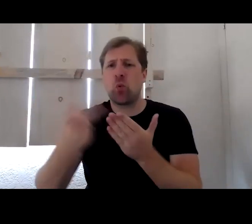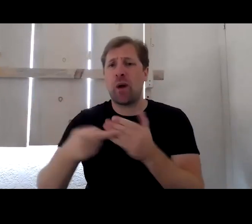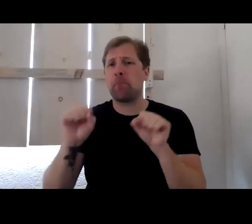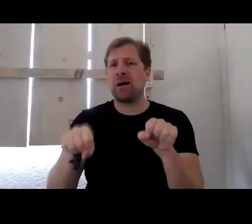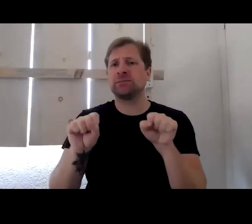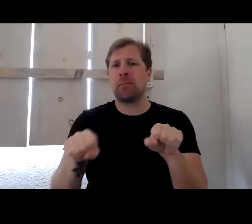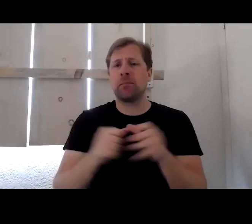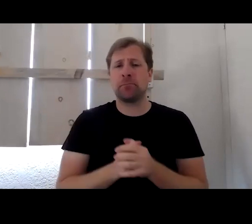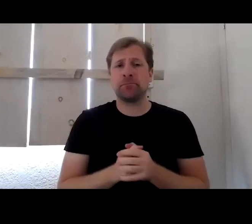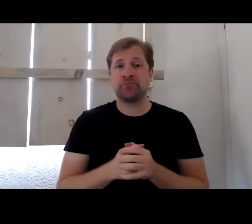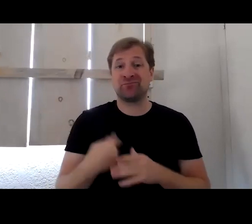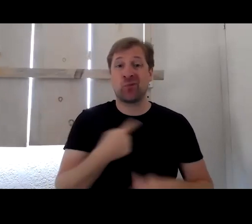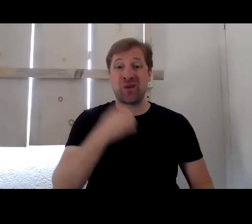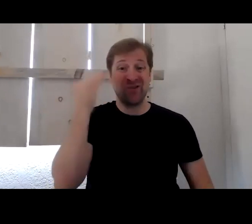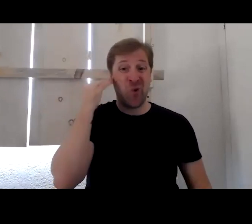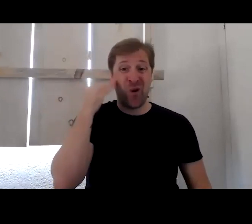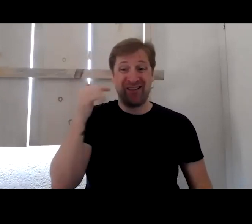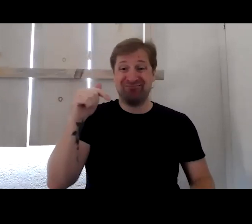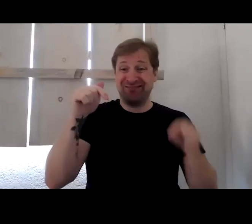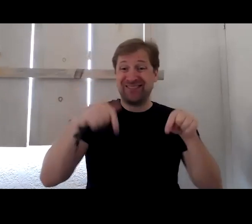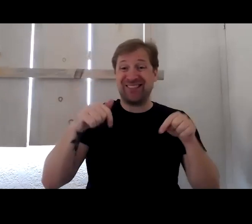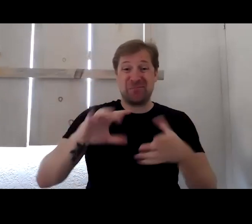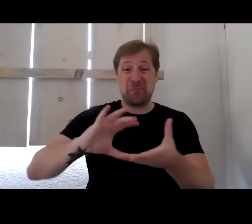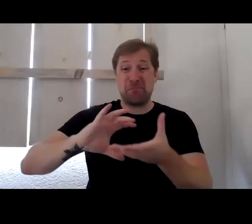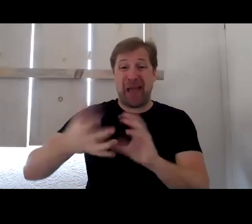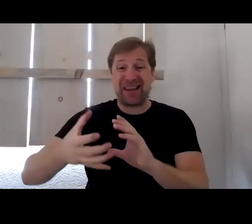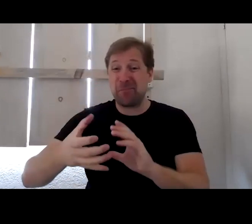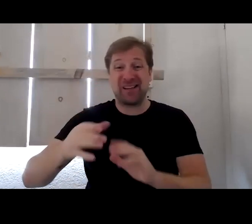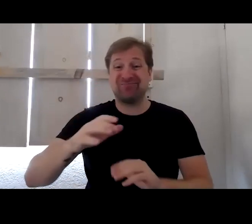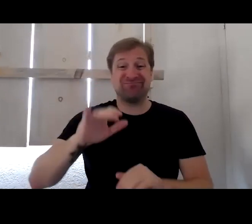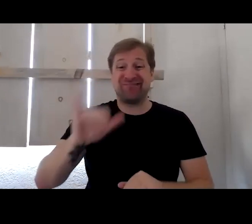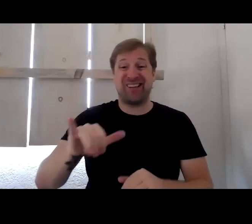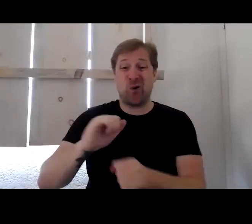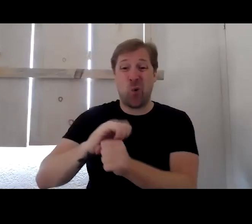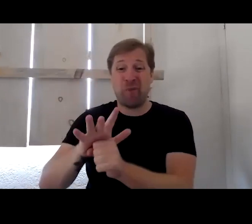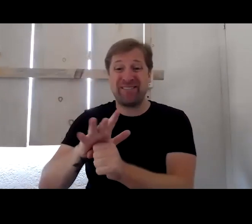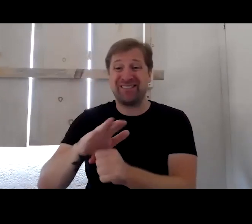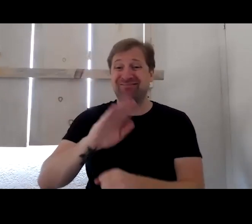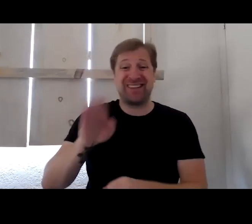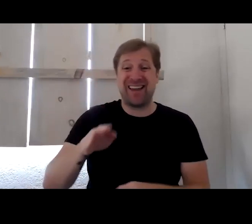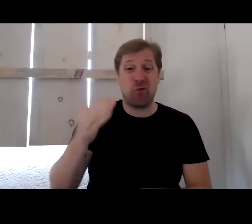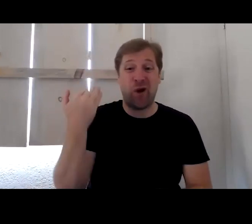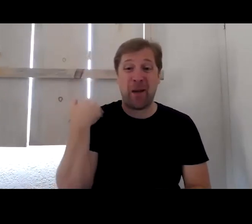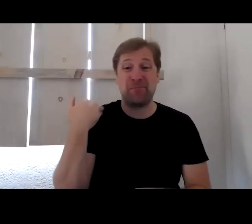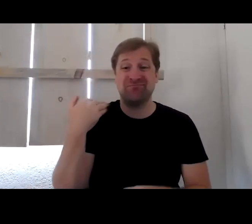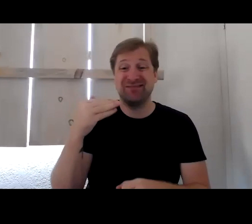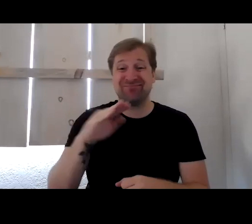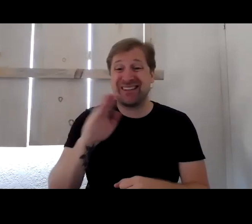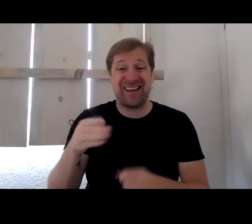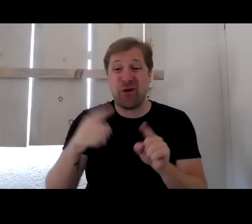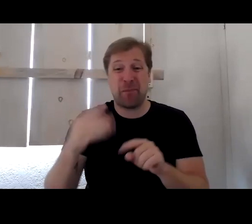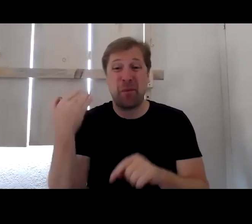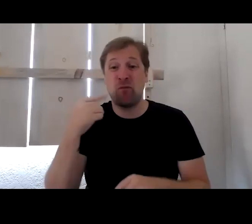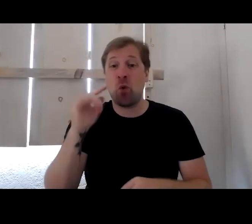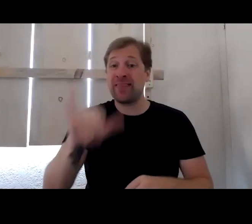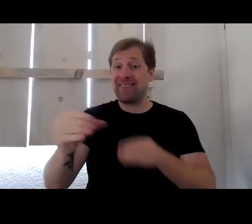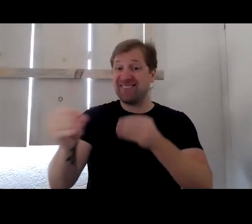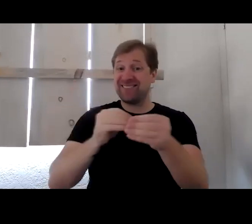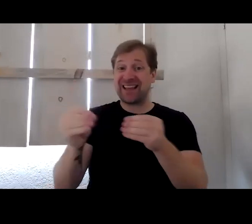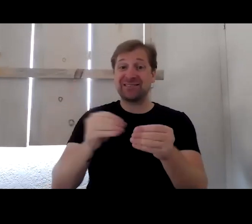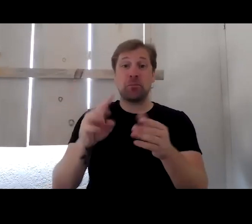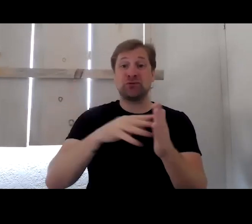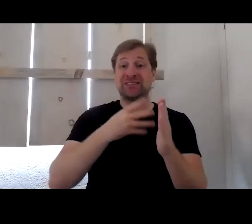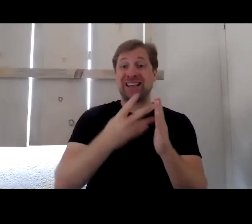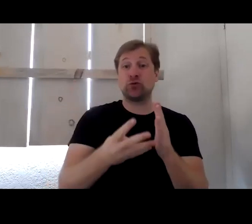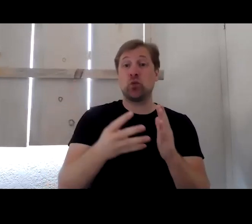Knowing that we're living in an unprecedented pandemic, where flexible schedules and supports absolutely must